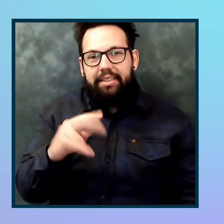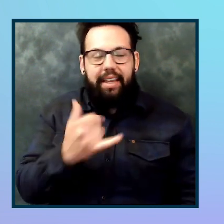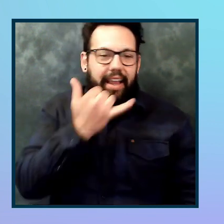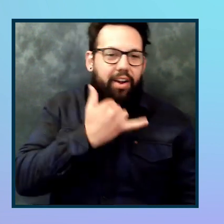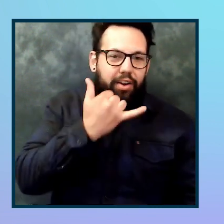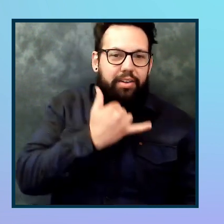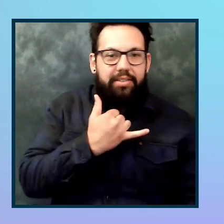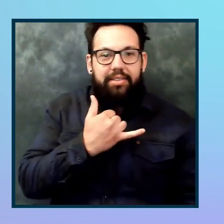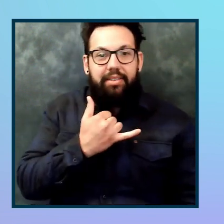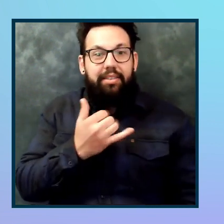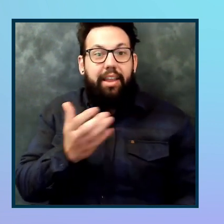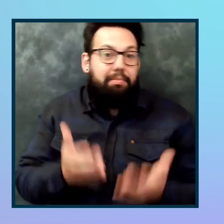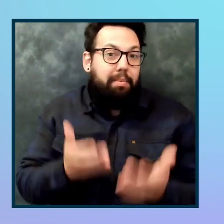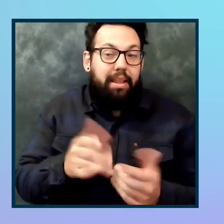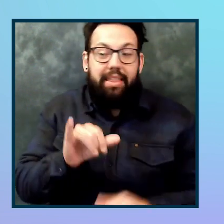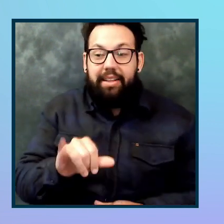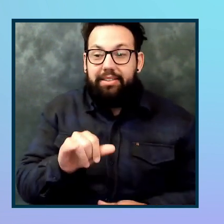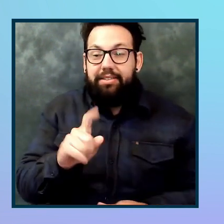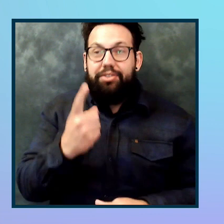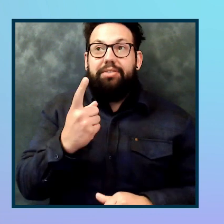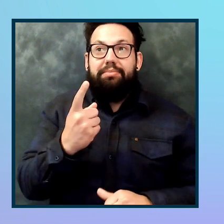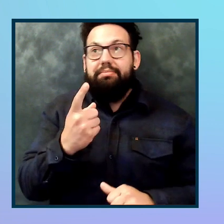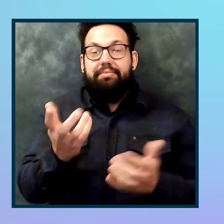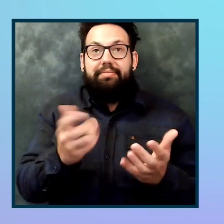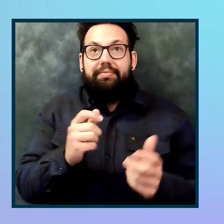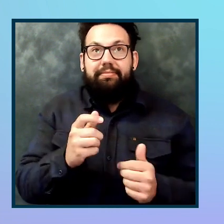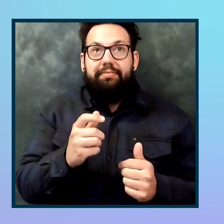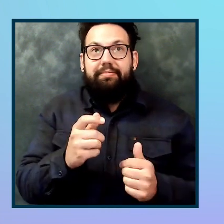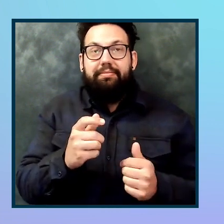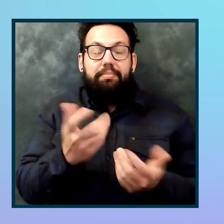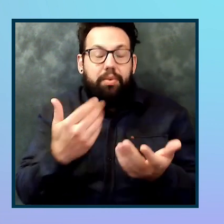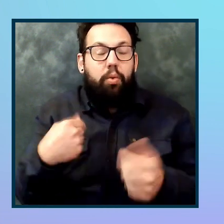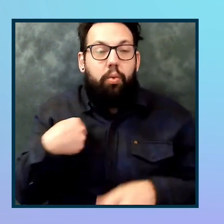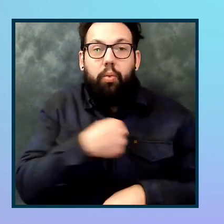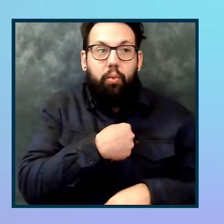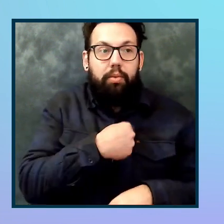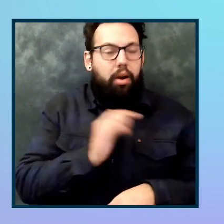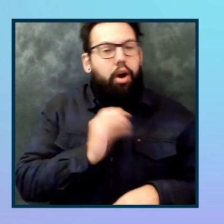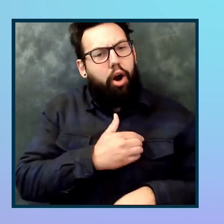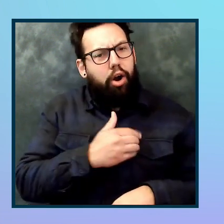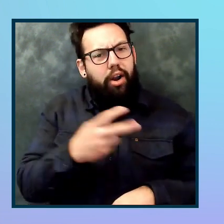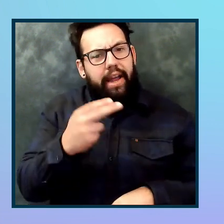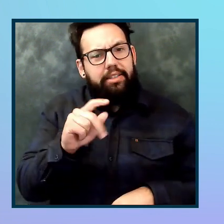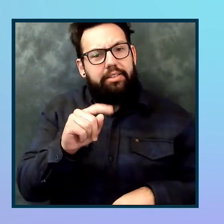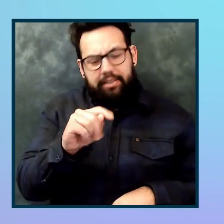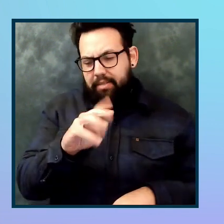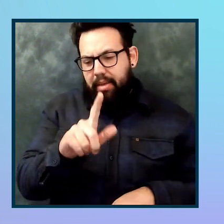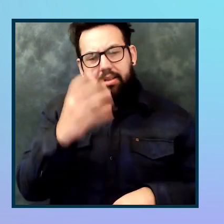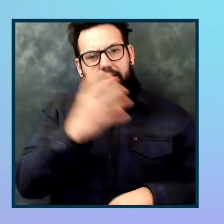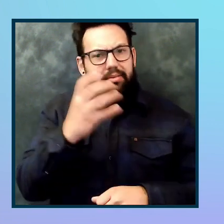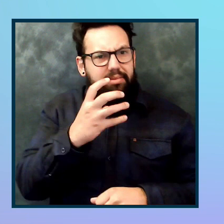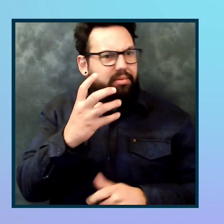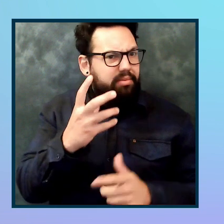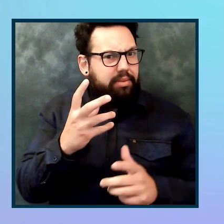us not following the having semantic HTML. But I do think that our HTML is really quite semantic. You've seen some examples. I think